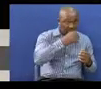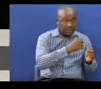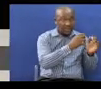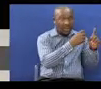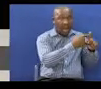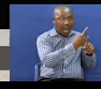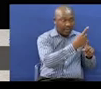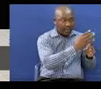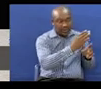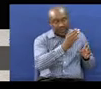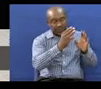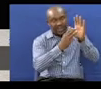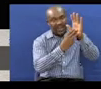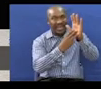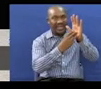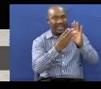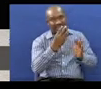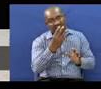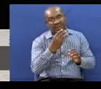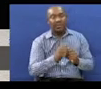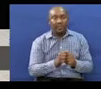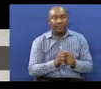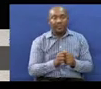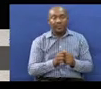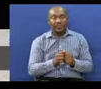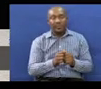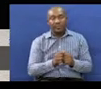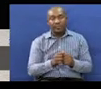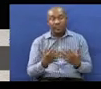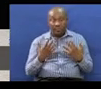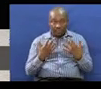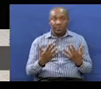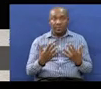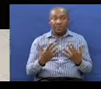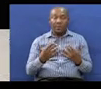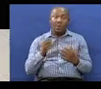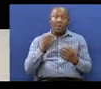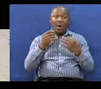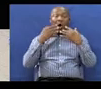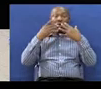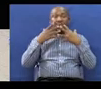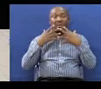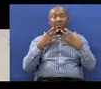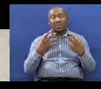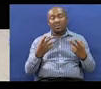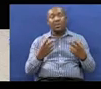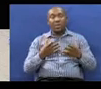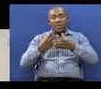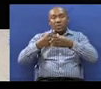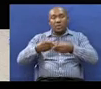is negative 218 degrees centigrade. And also oxygen is